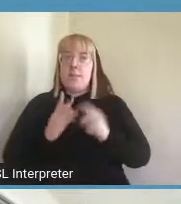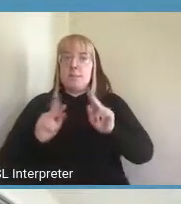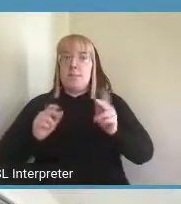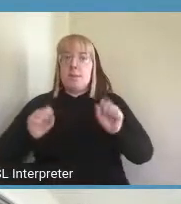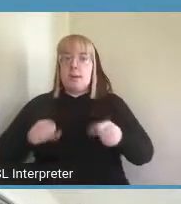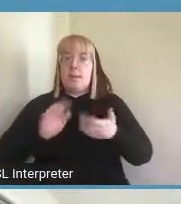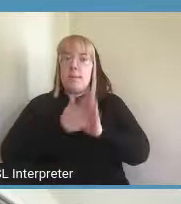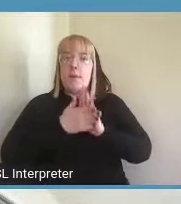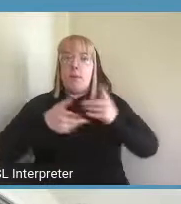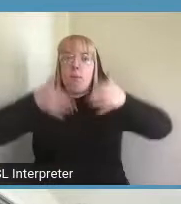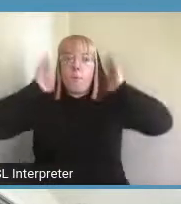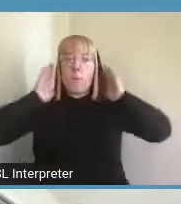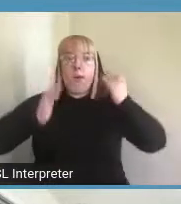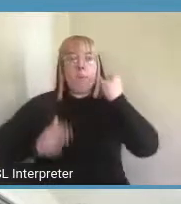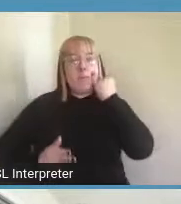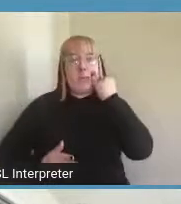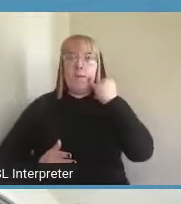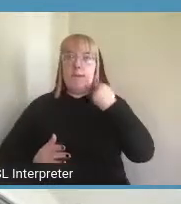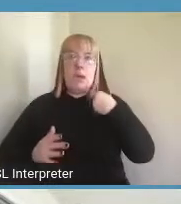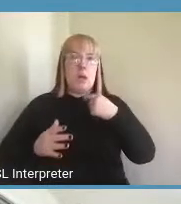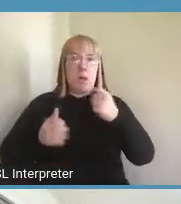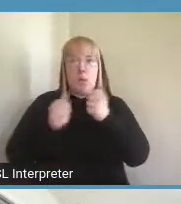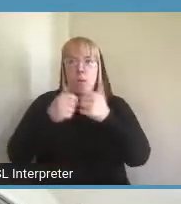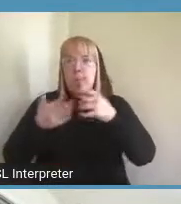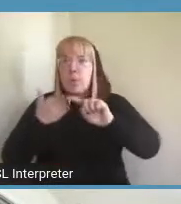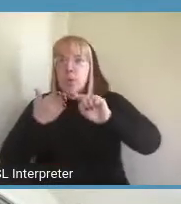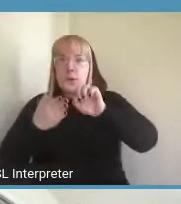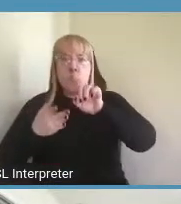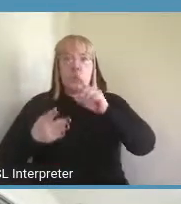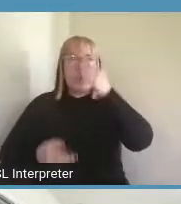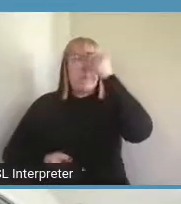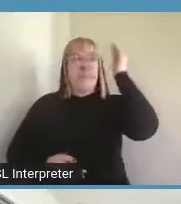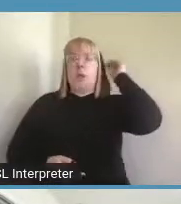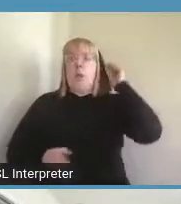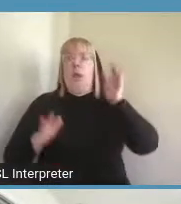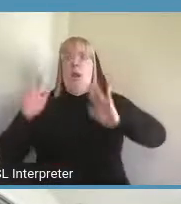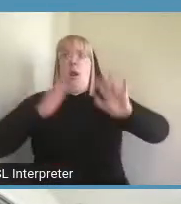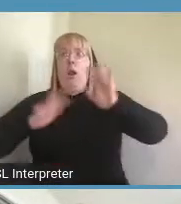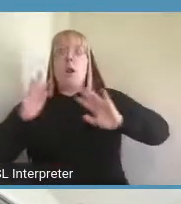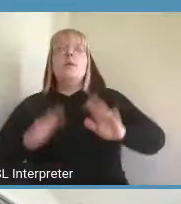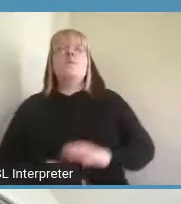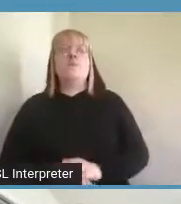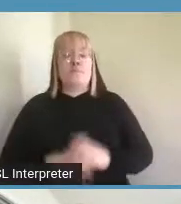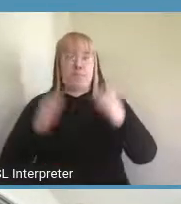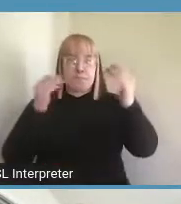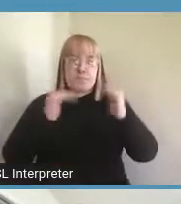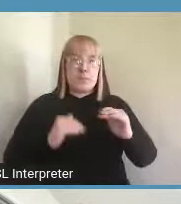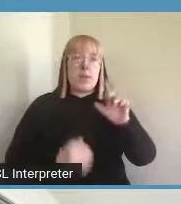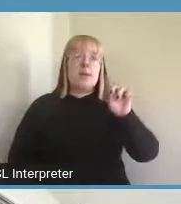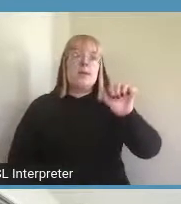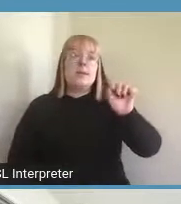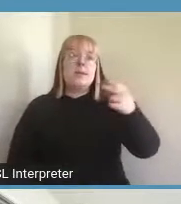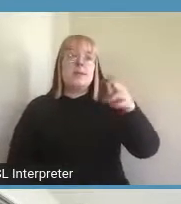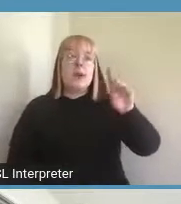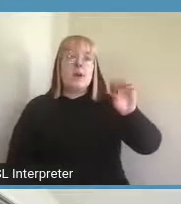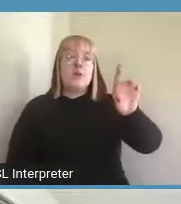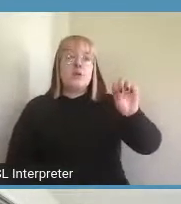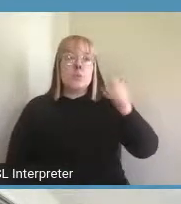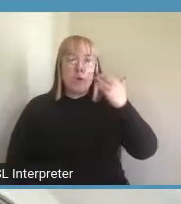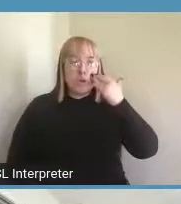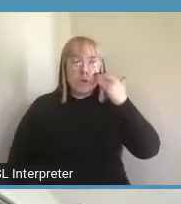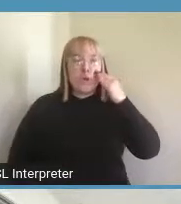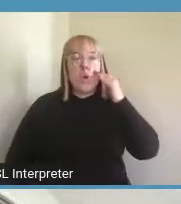of a goal. Then we'll talk a little bit about how to use dashboards for some of your key initiatives, and I'll share